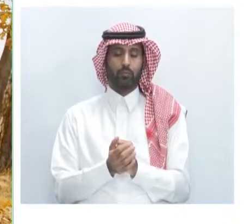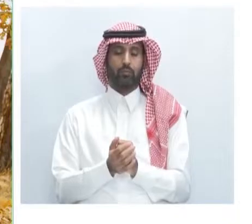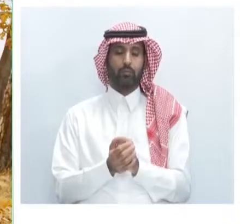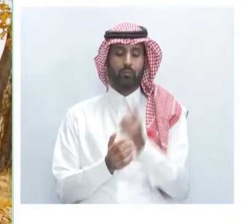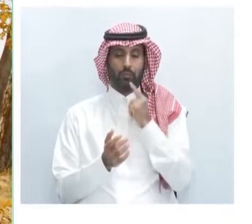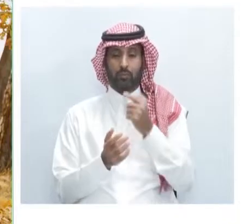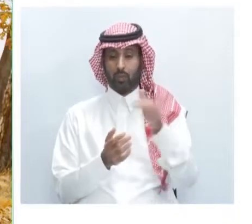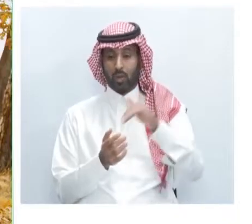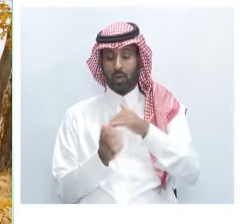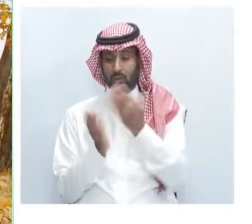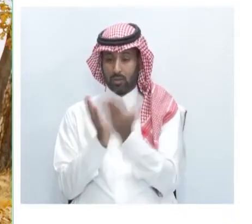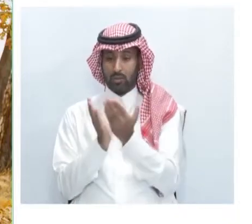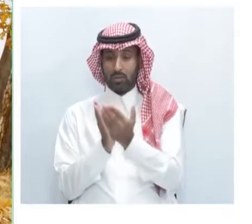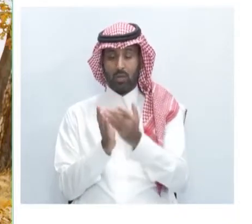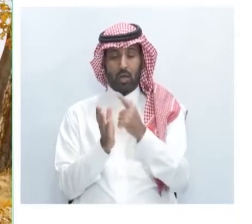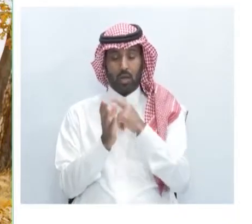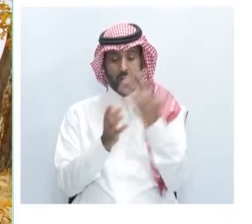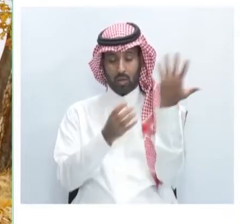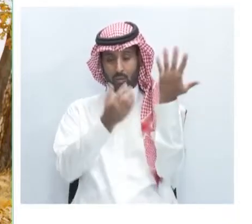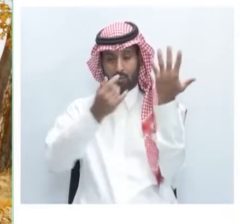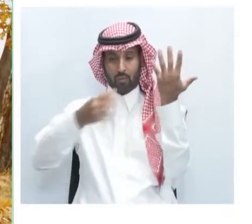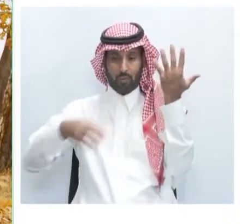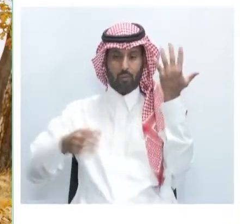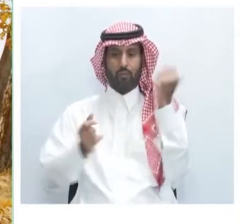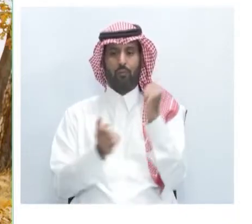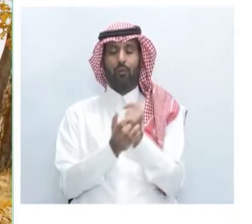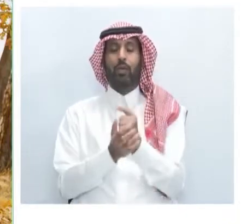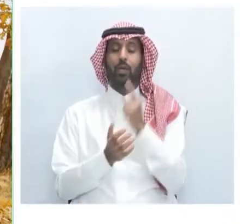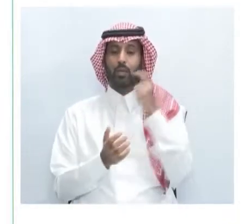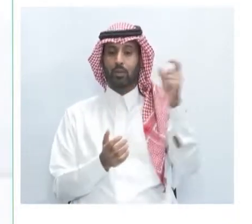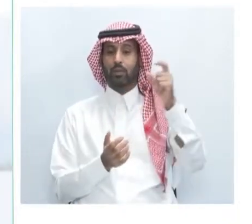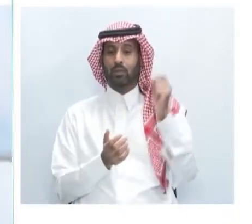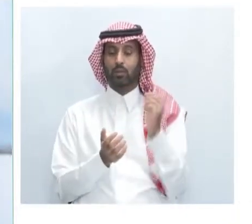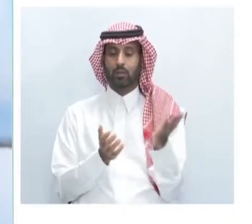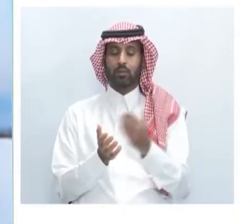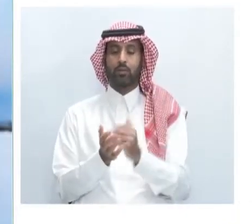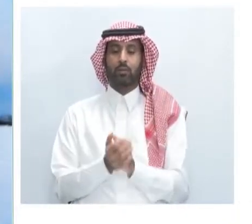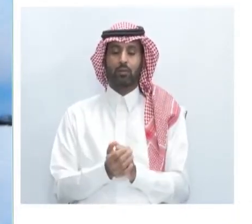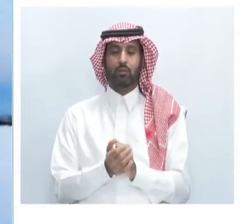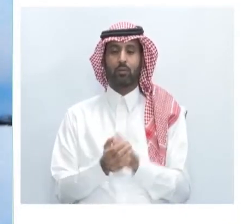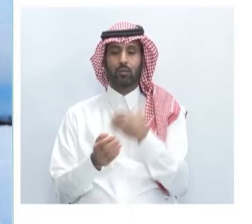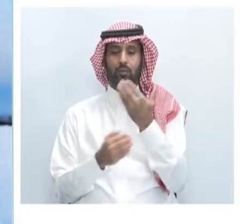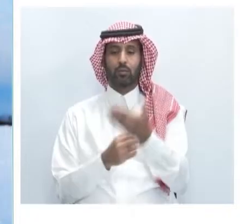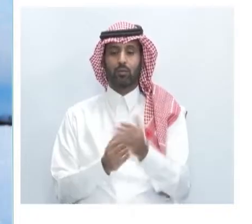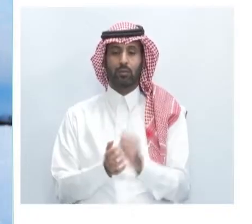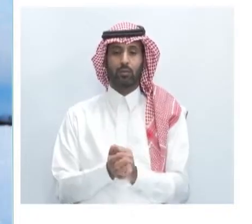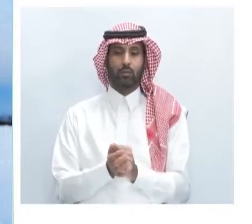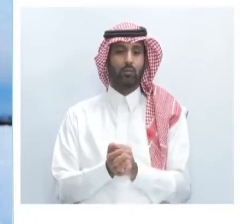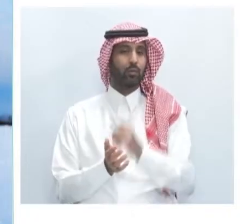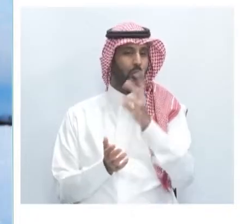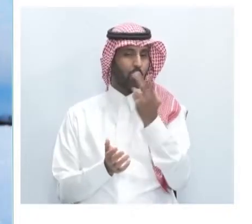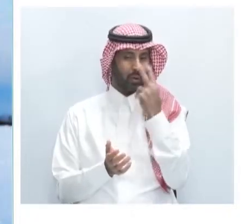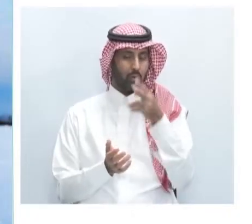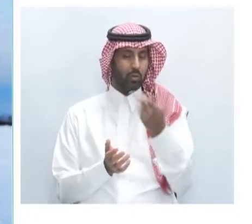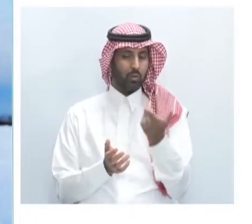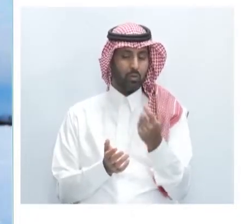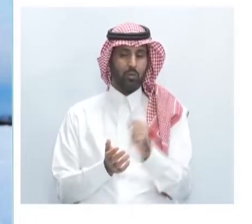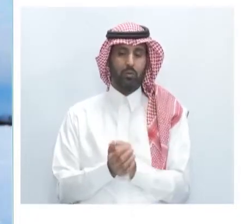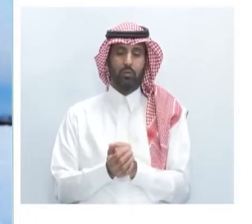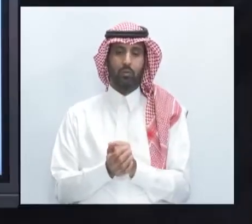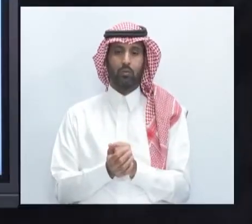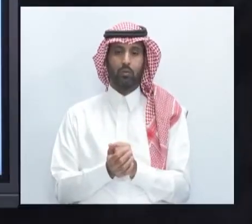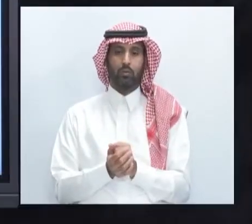back to school, it's fall, September, October, November, okay? Now, what is